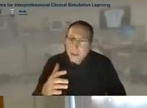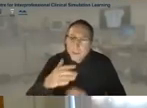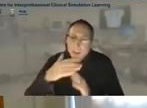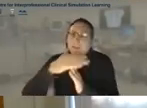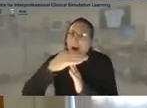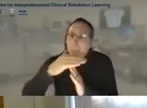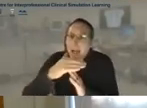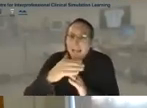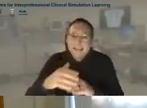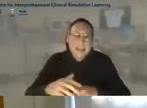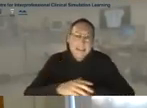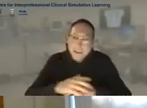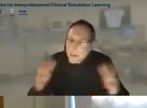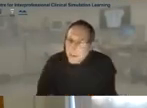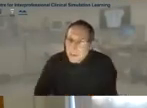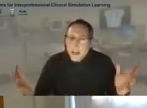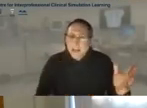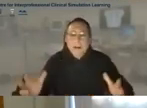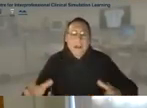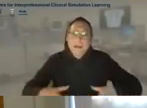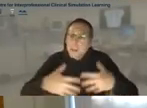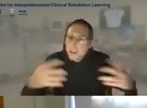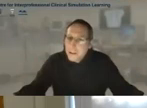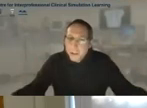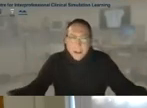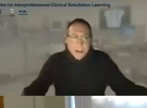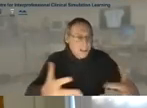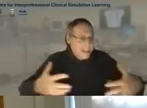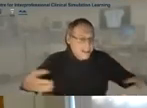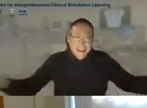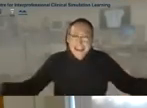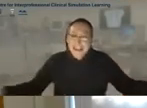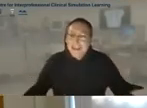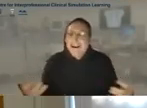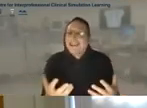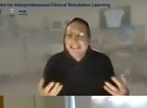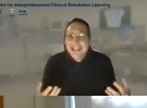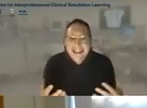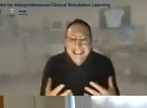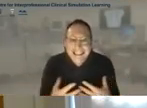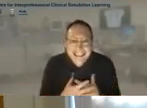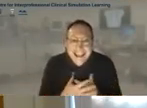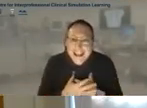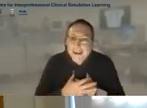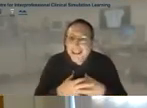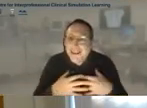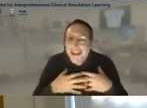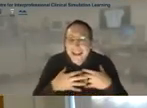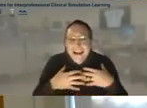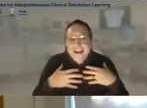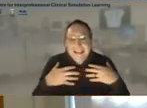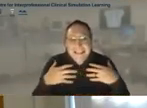know, when you stop practicing and say, okay, that's great, everybody, you might turn to your participants and make eye contact and gather, you